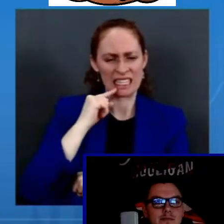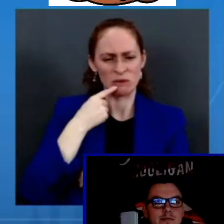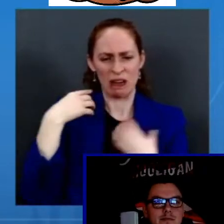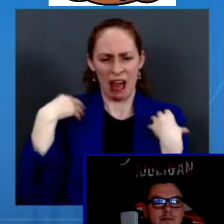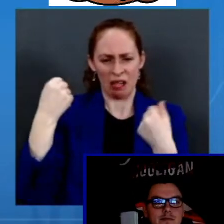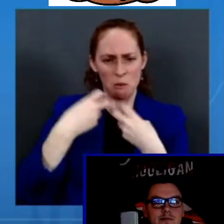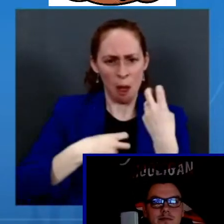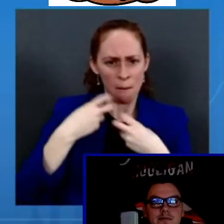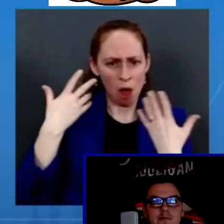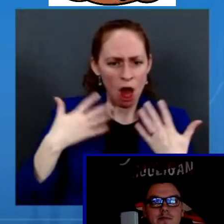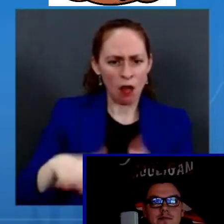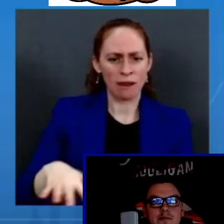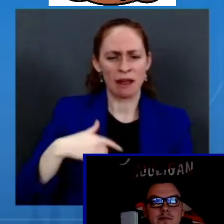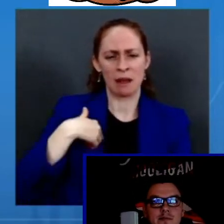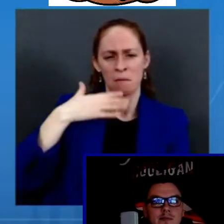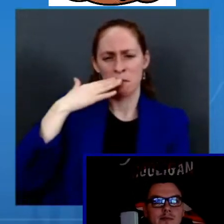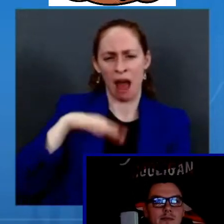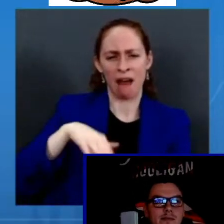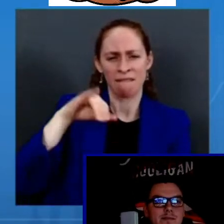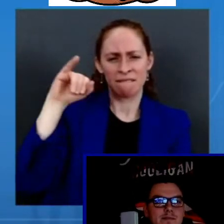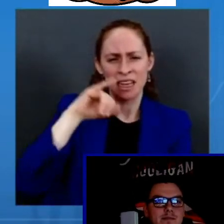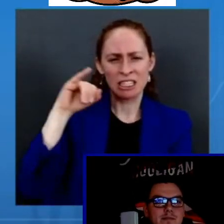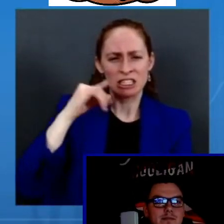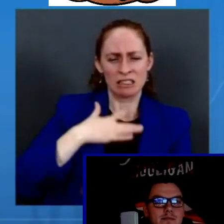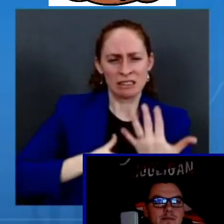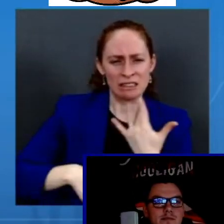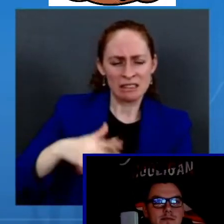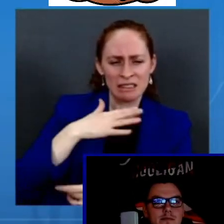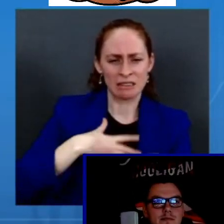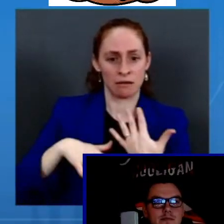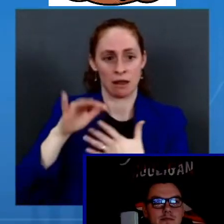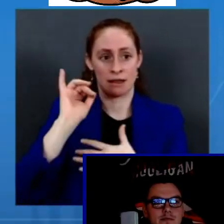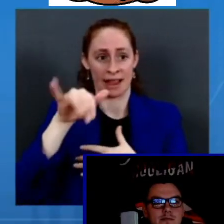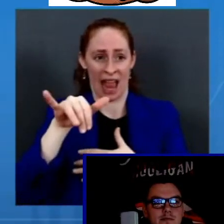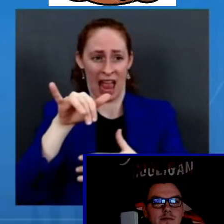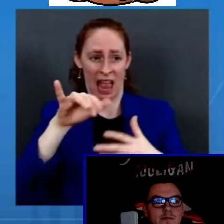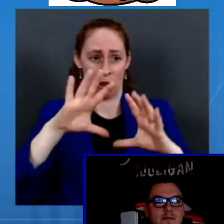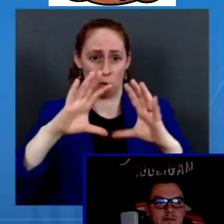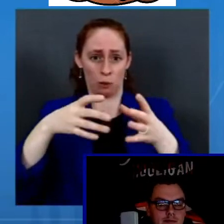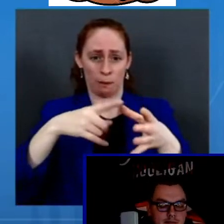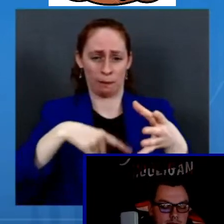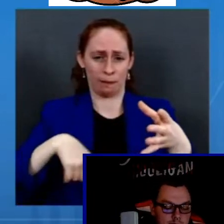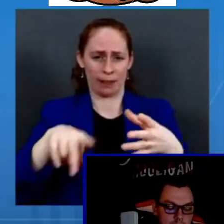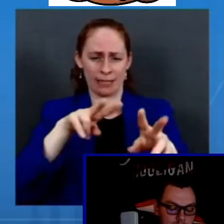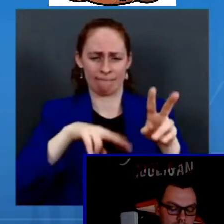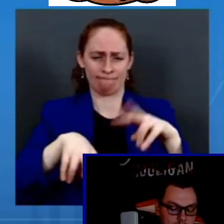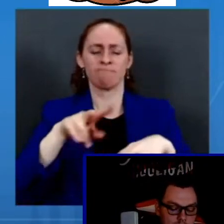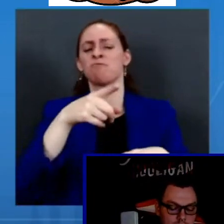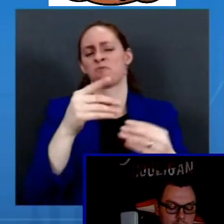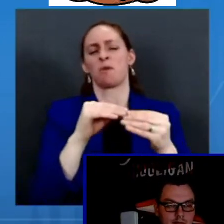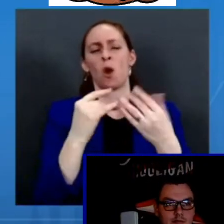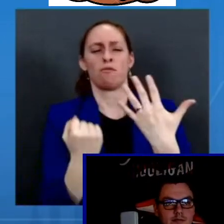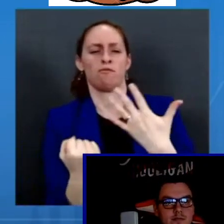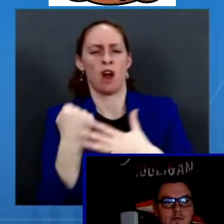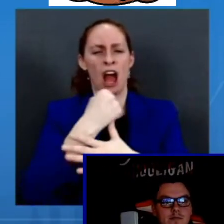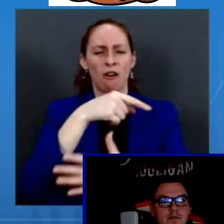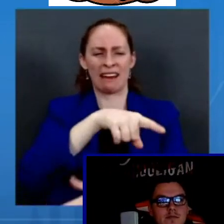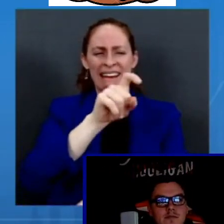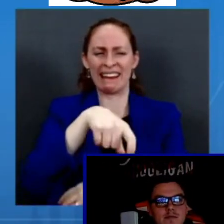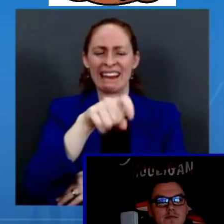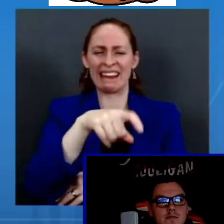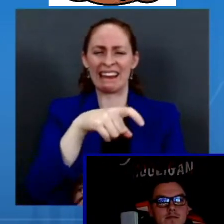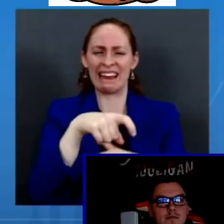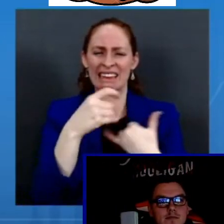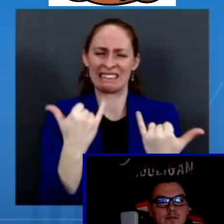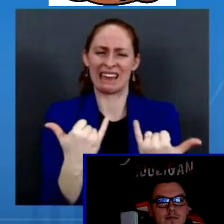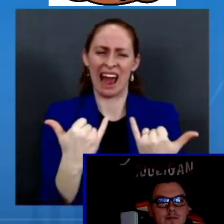that we would have a prioritization of what the best approach would be. It almost certainly will be a physician writing